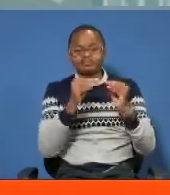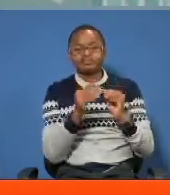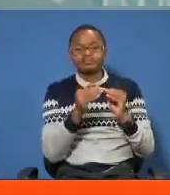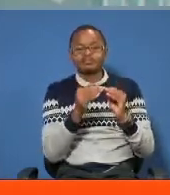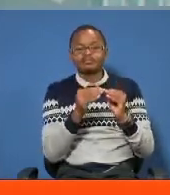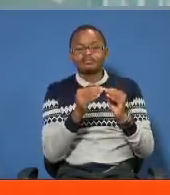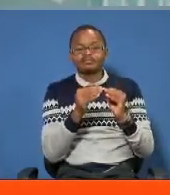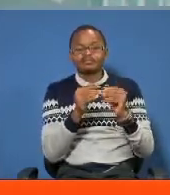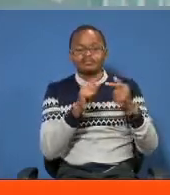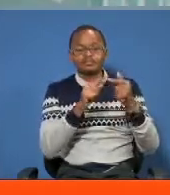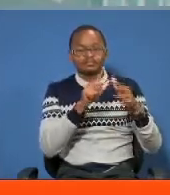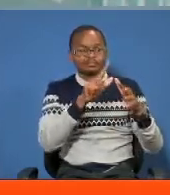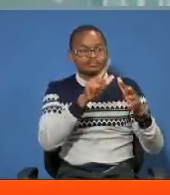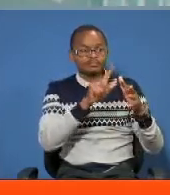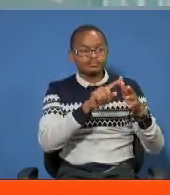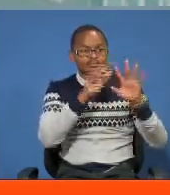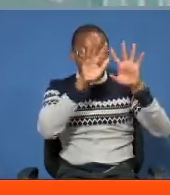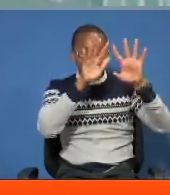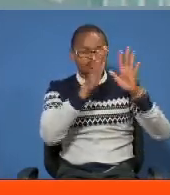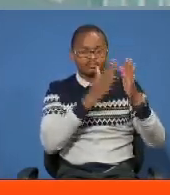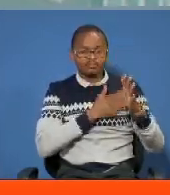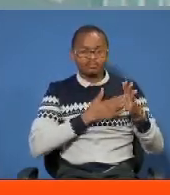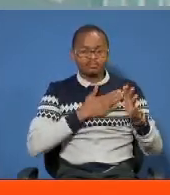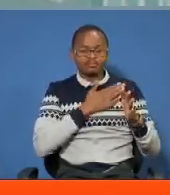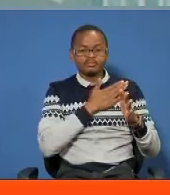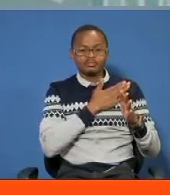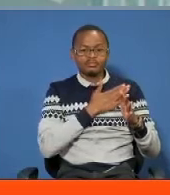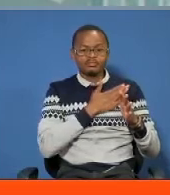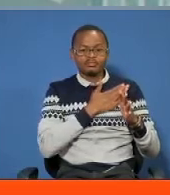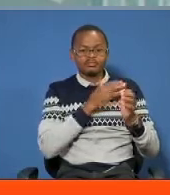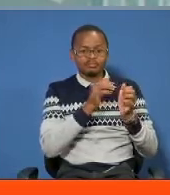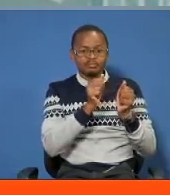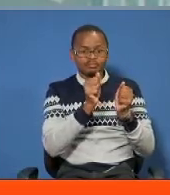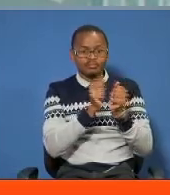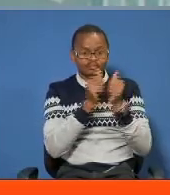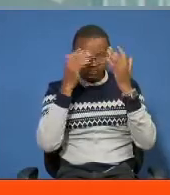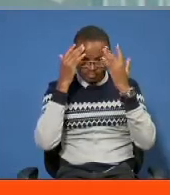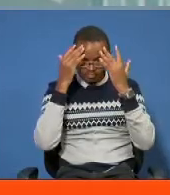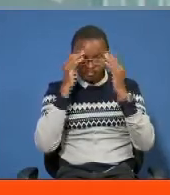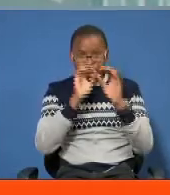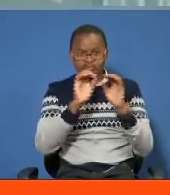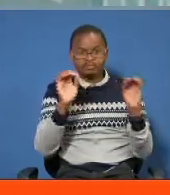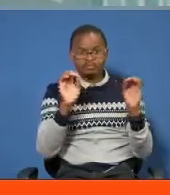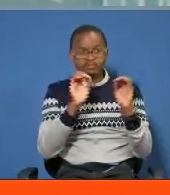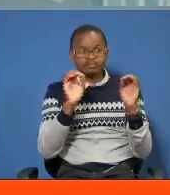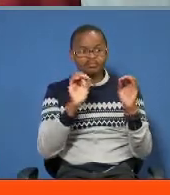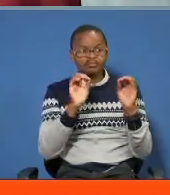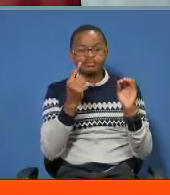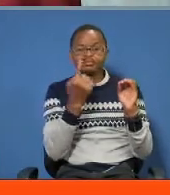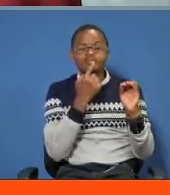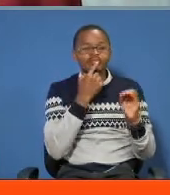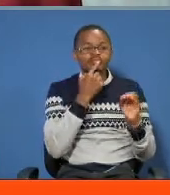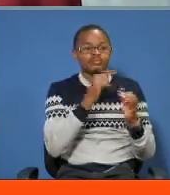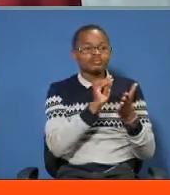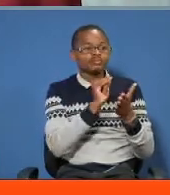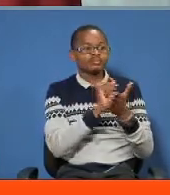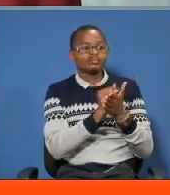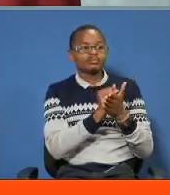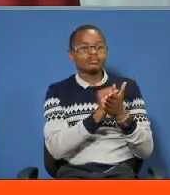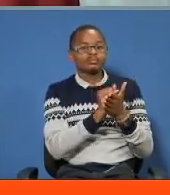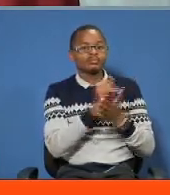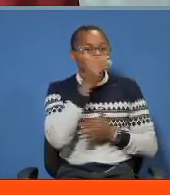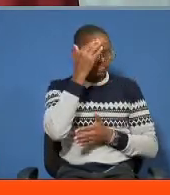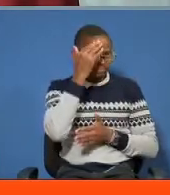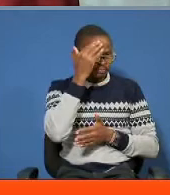innovative. But it is also important to appreciate that we barely know. No one can claim